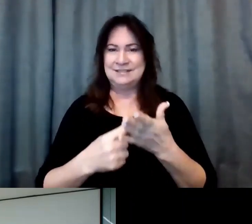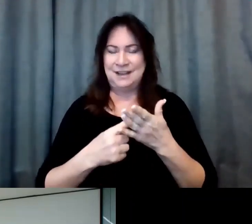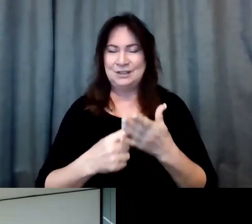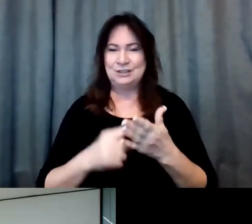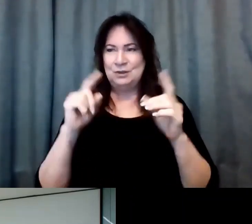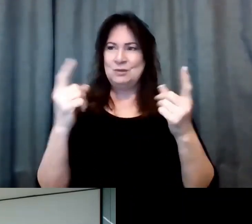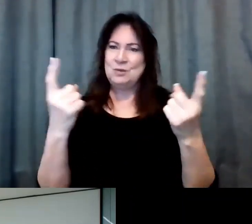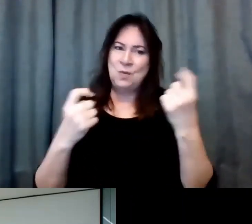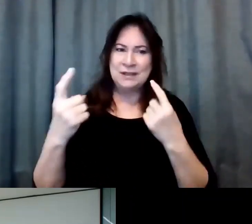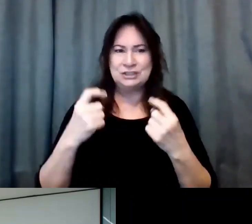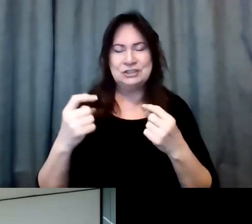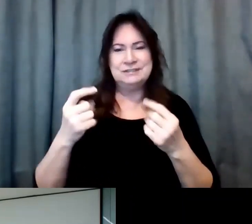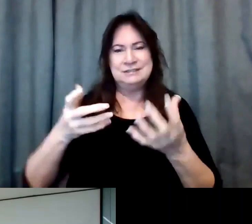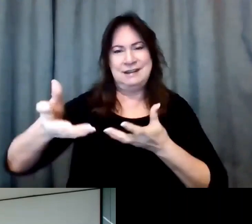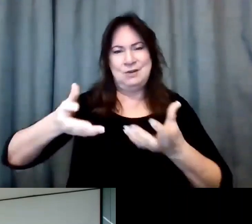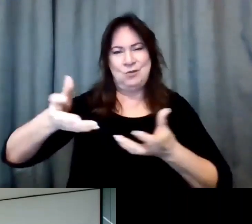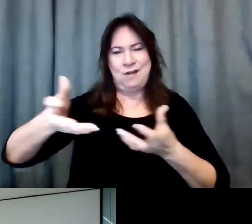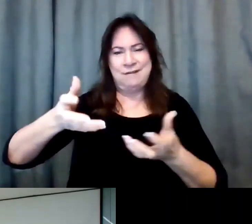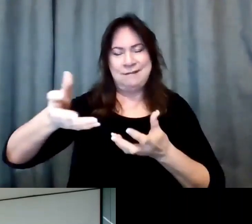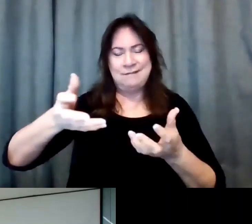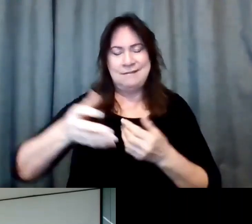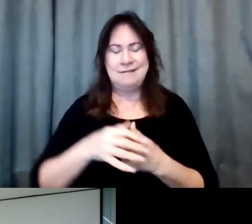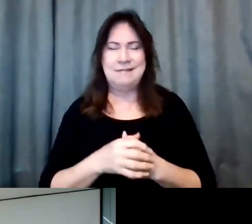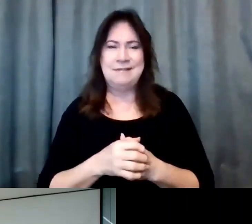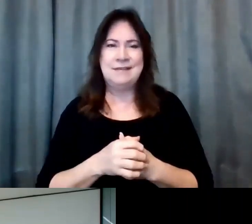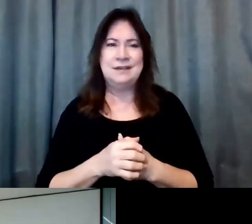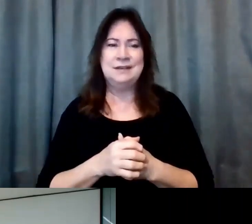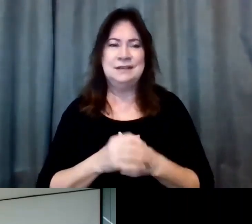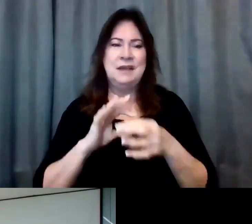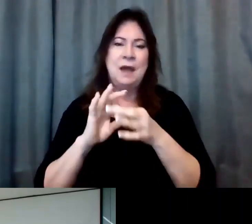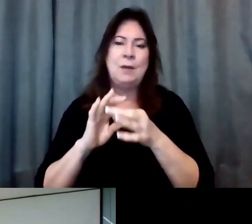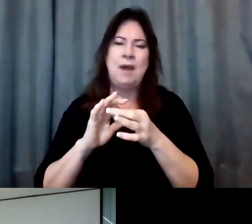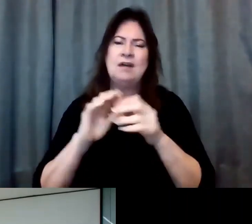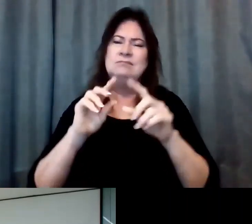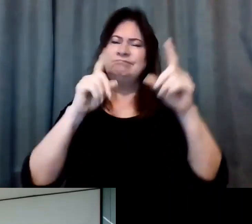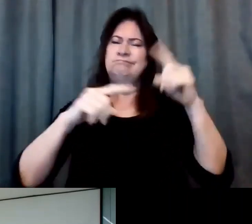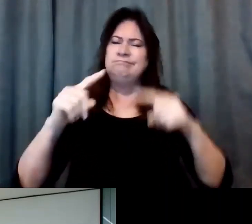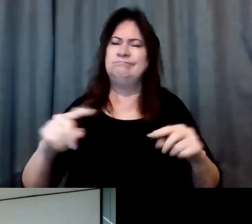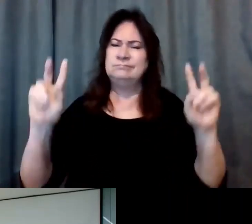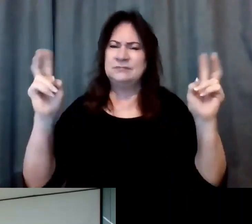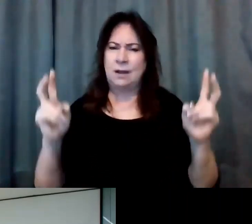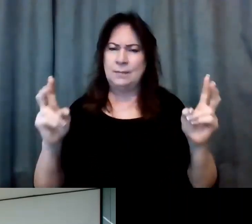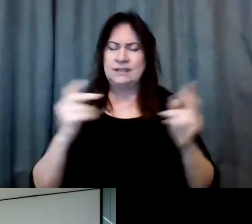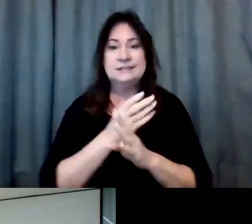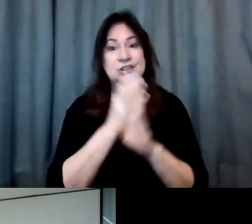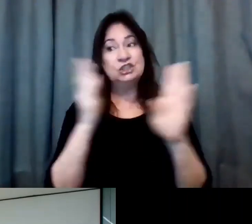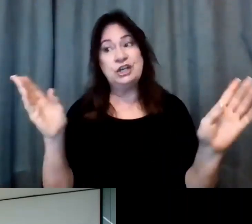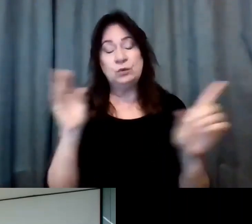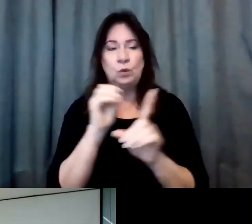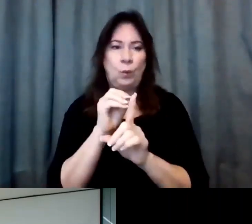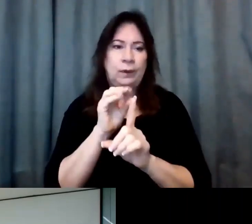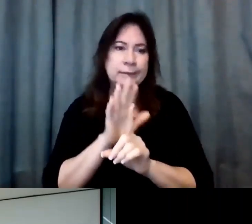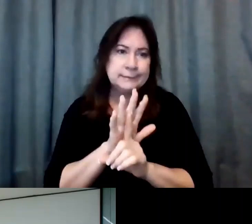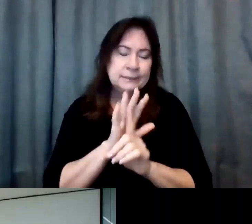questions and interactions around various topics, from general orientations